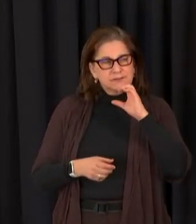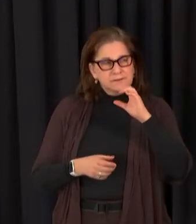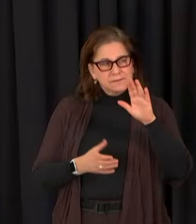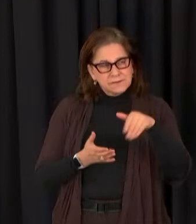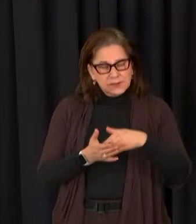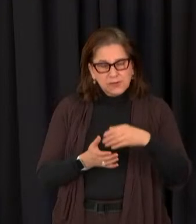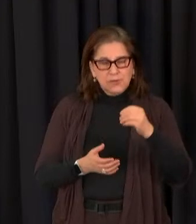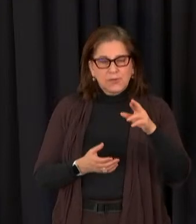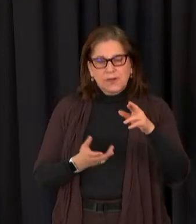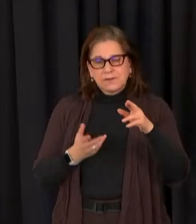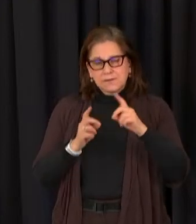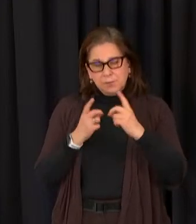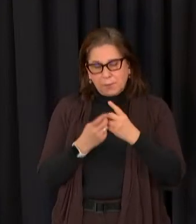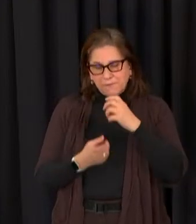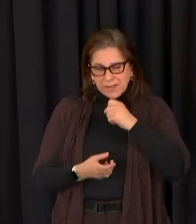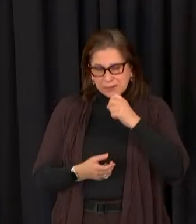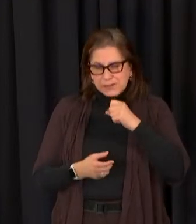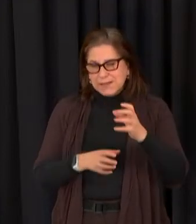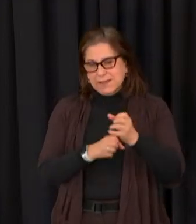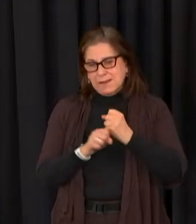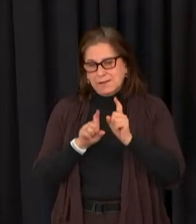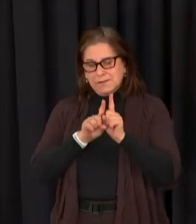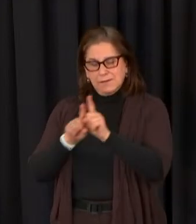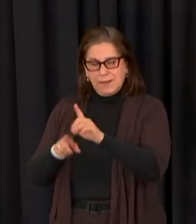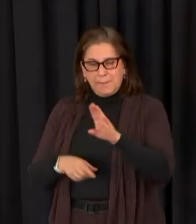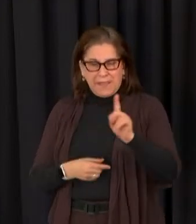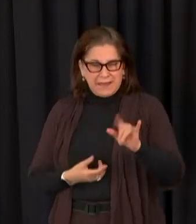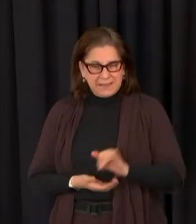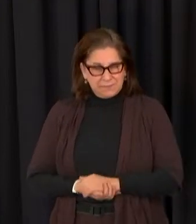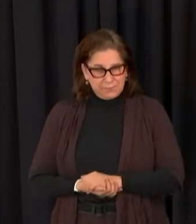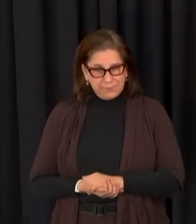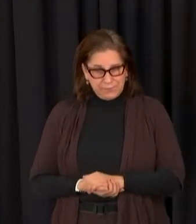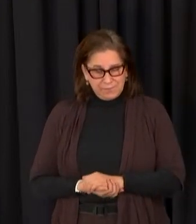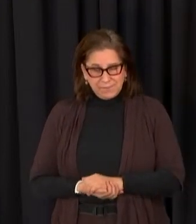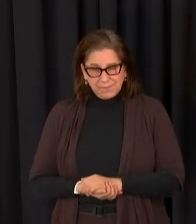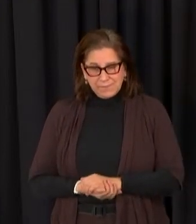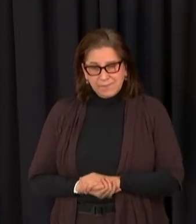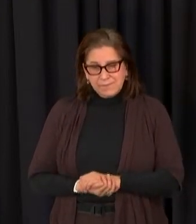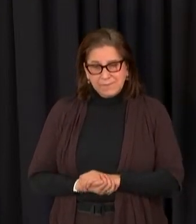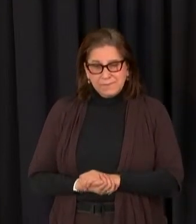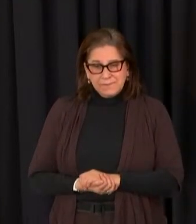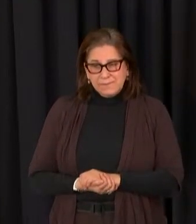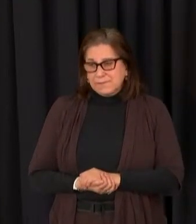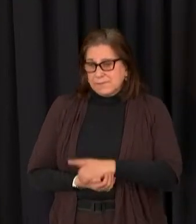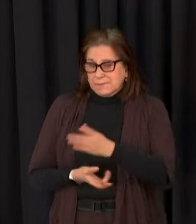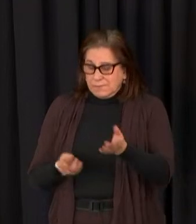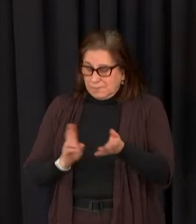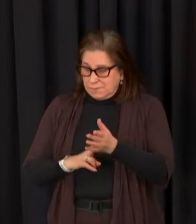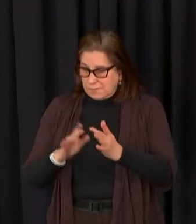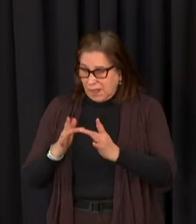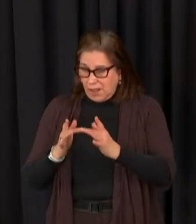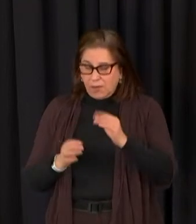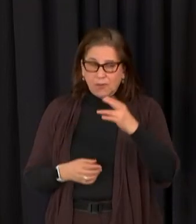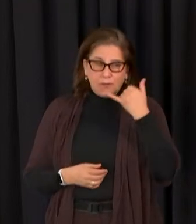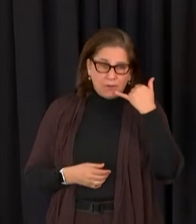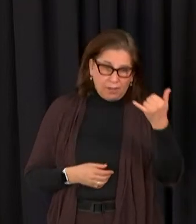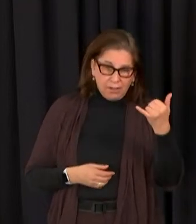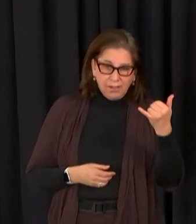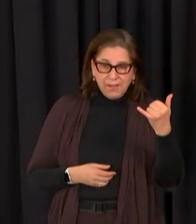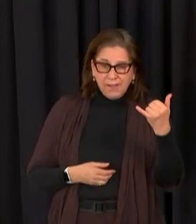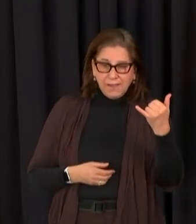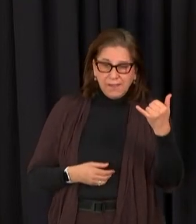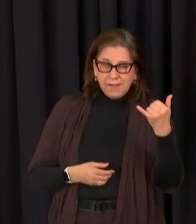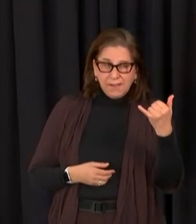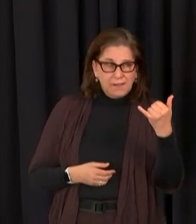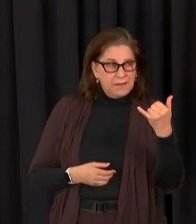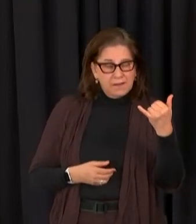process, help that person sign up through the call center or by going online so that we